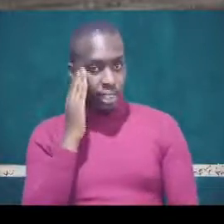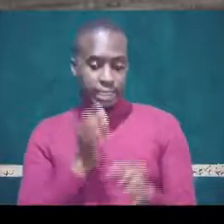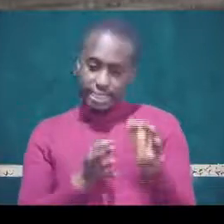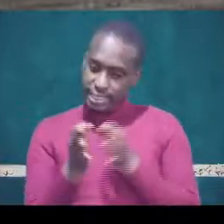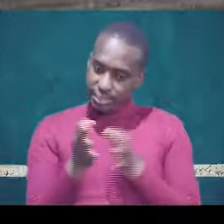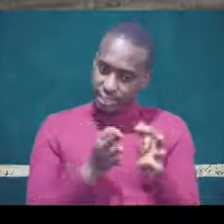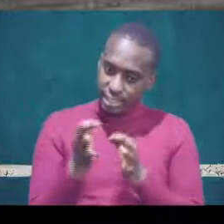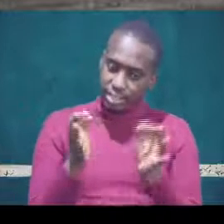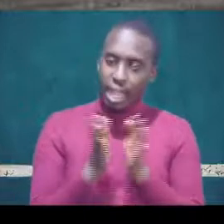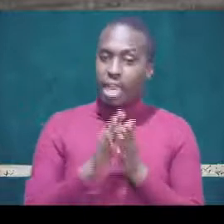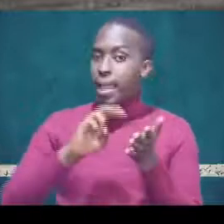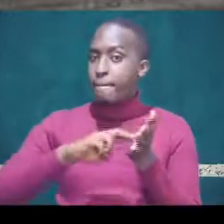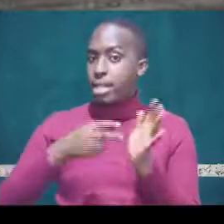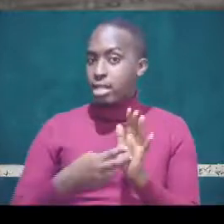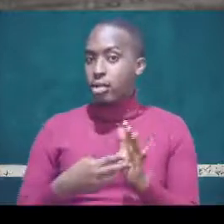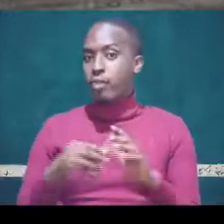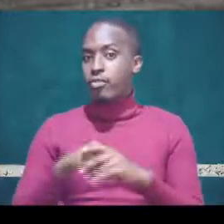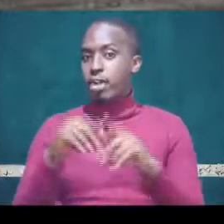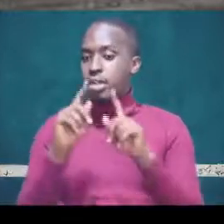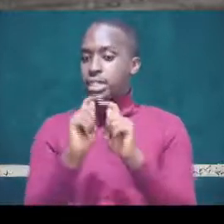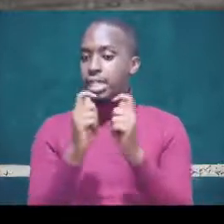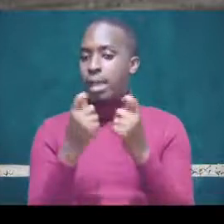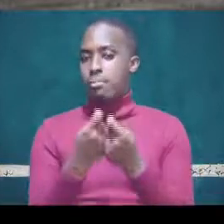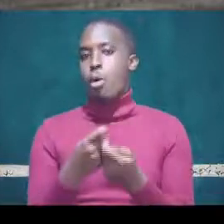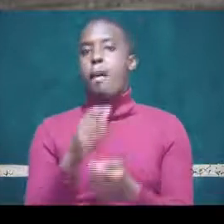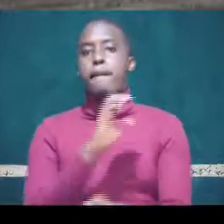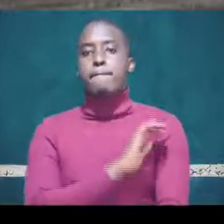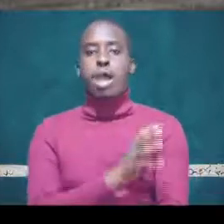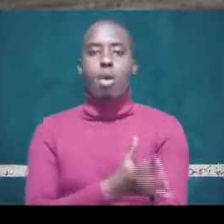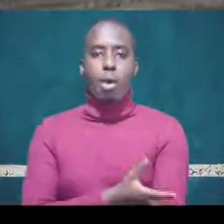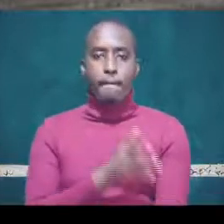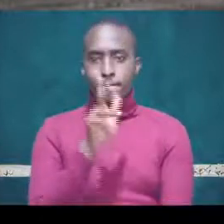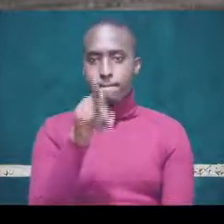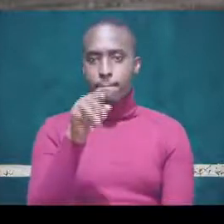definition, the meaning of the term power.